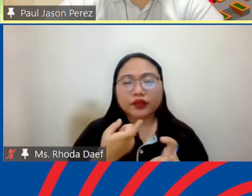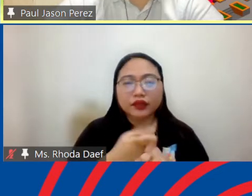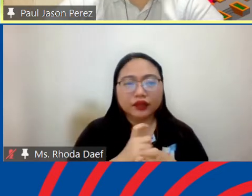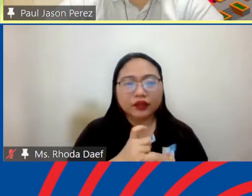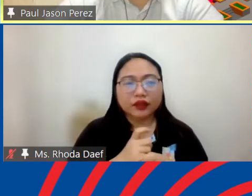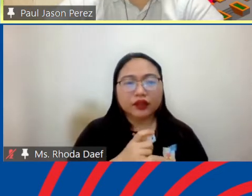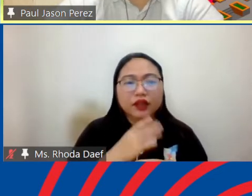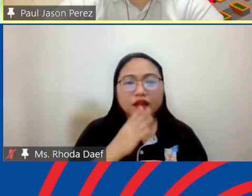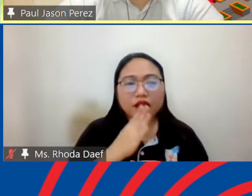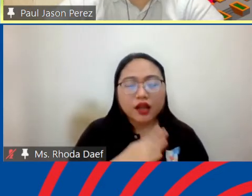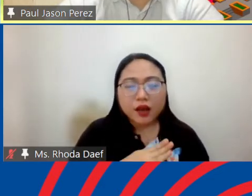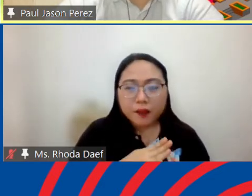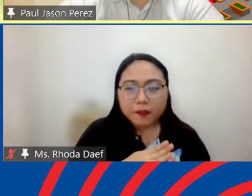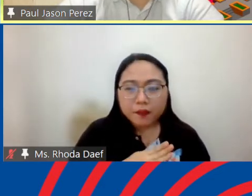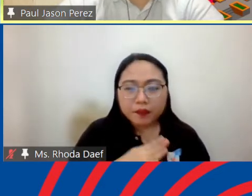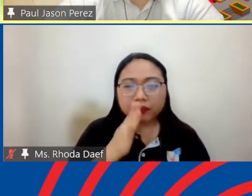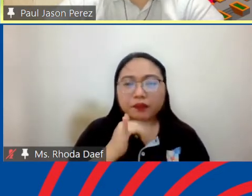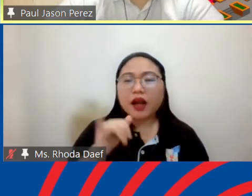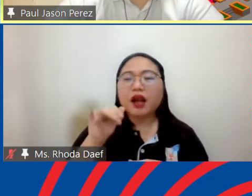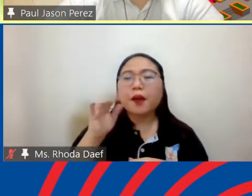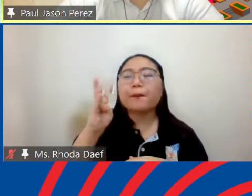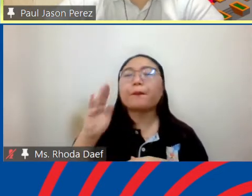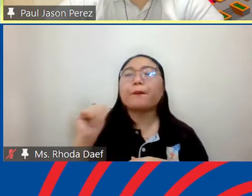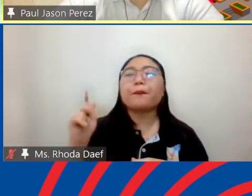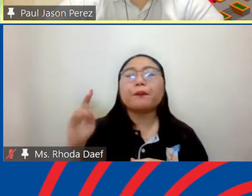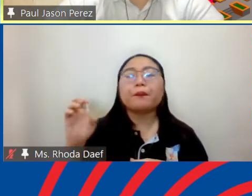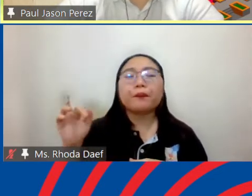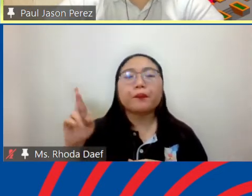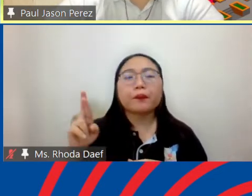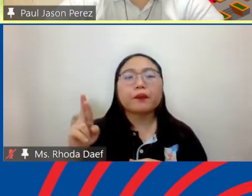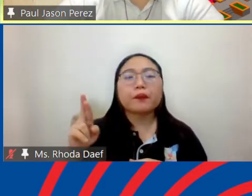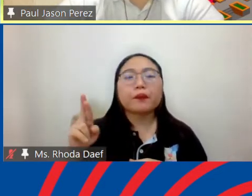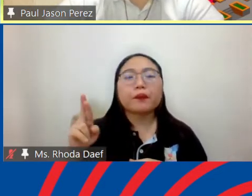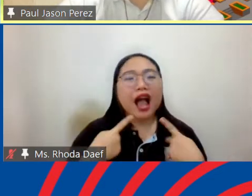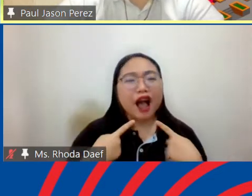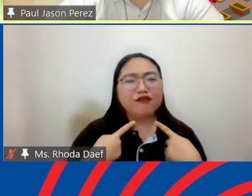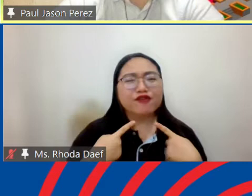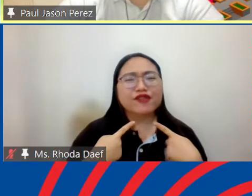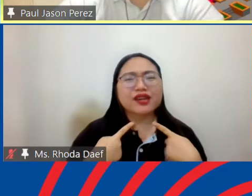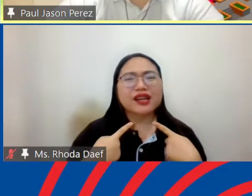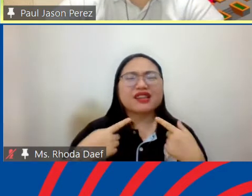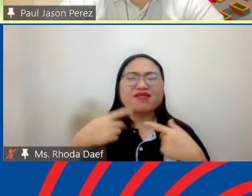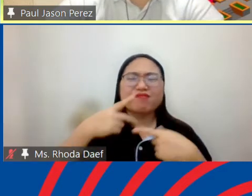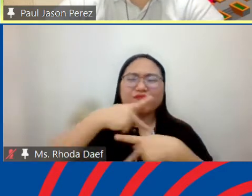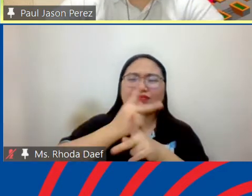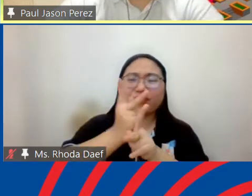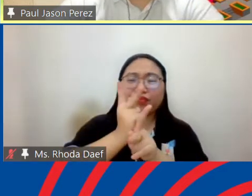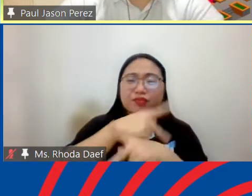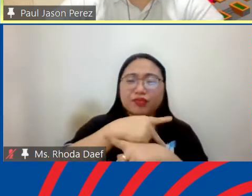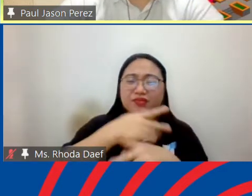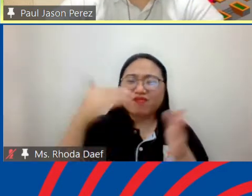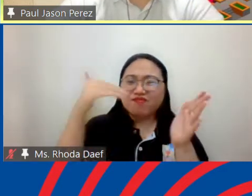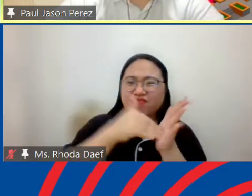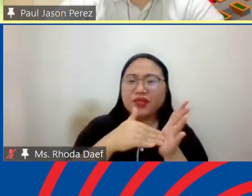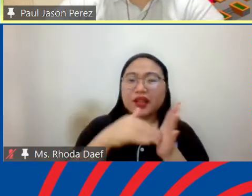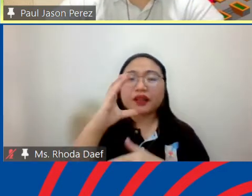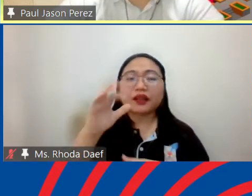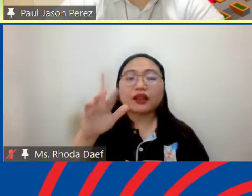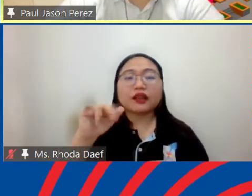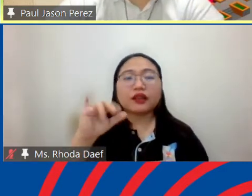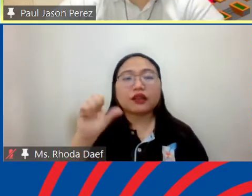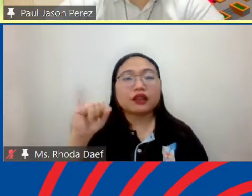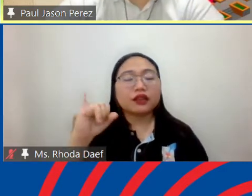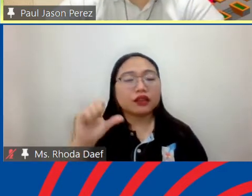Monia Baker, there is a crisis, a reproducibility crisis. So what this means is that